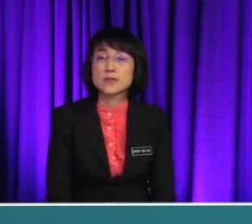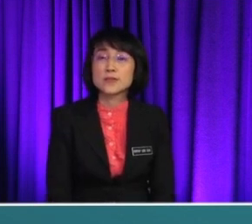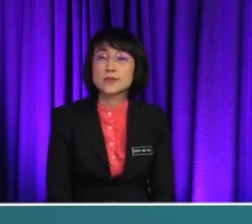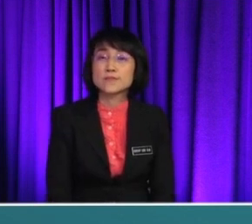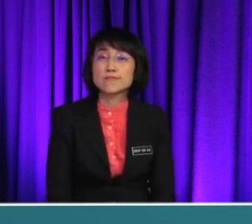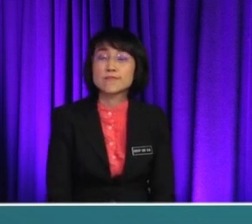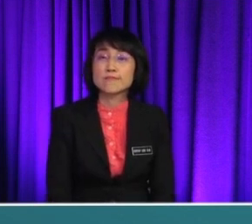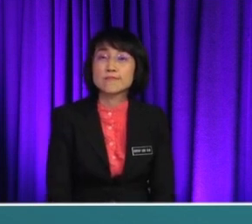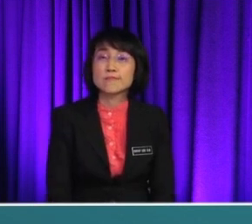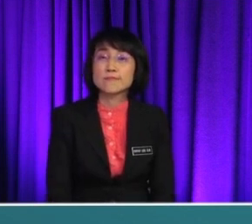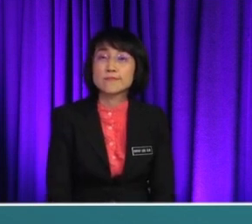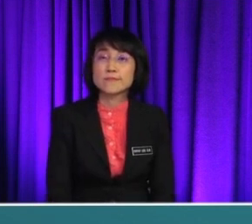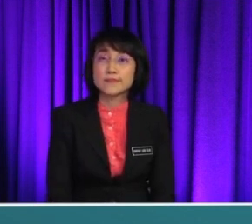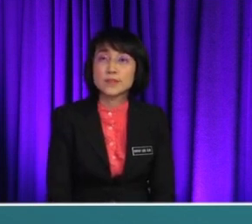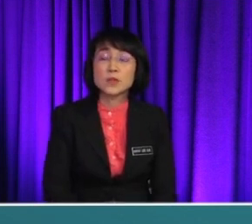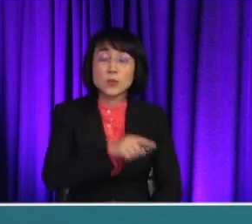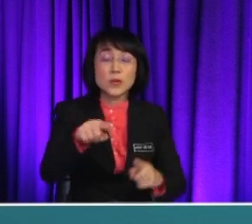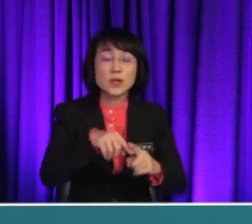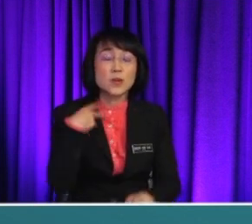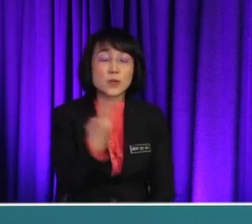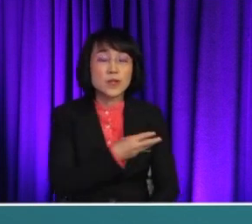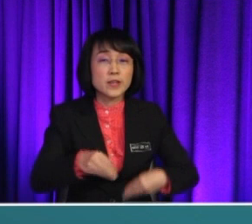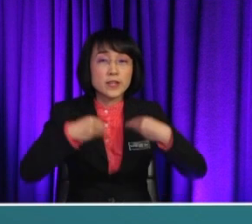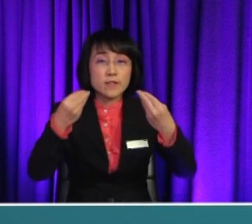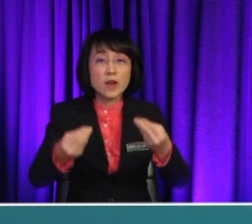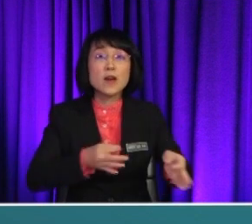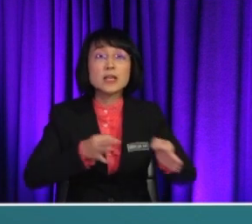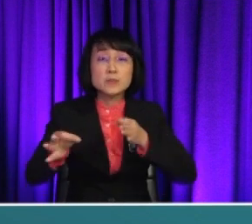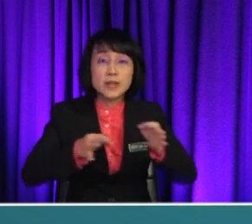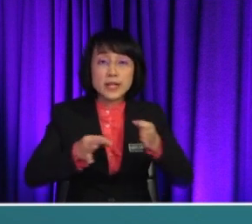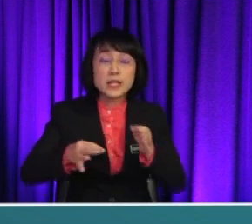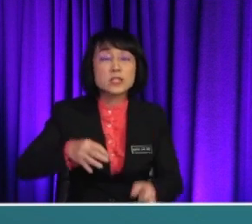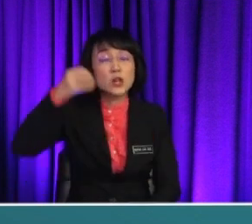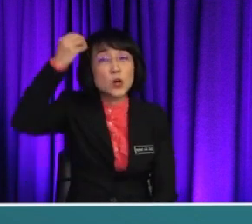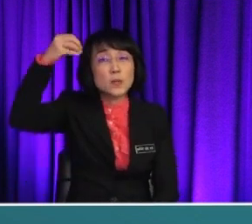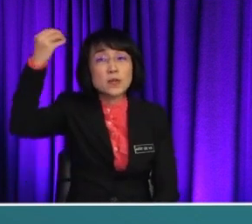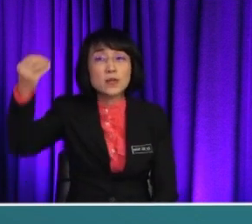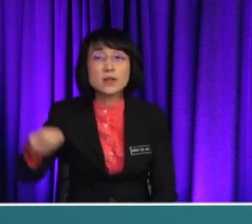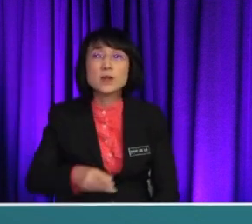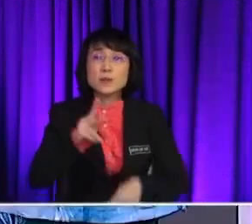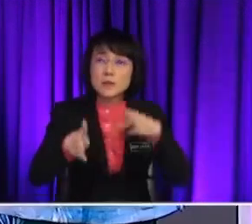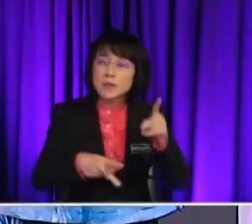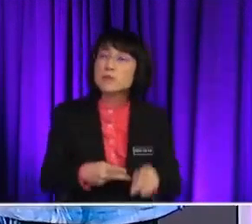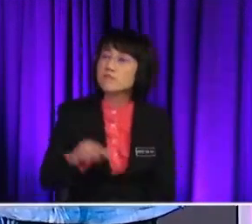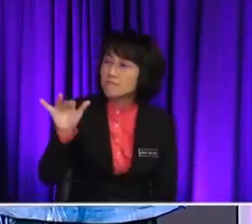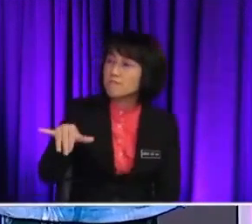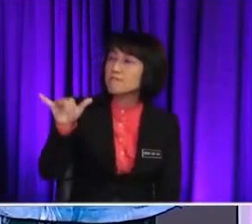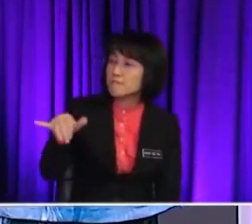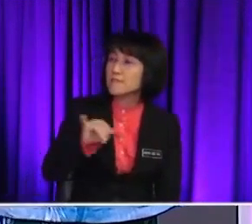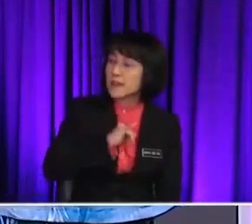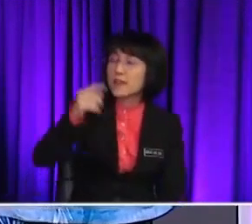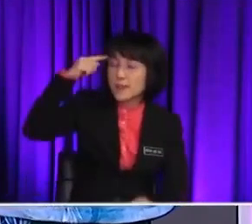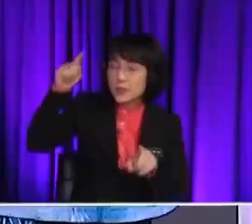Like, okay, when we give our opinions, our explanations, all right, so people will tend to, I agree with